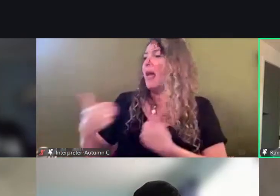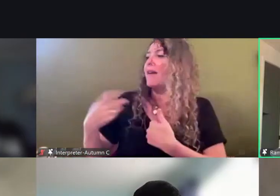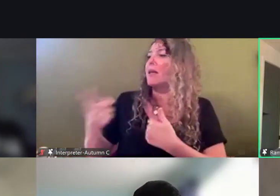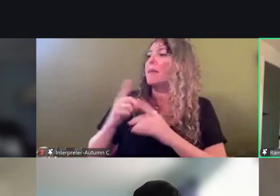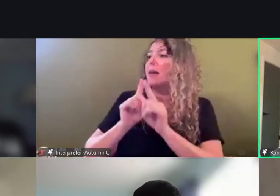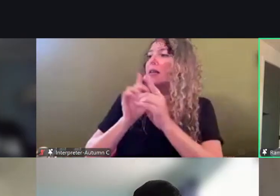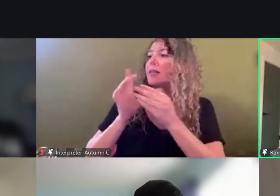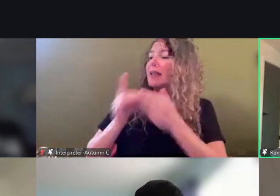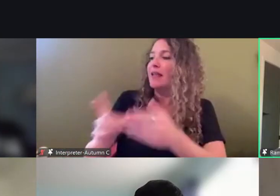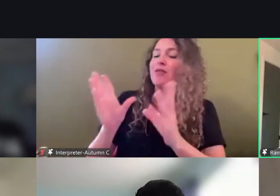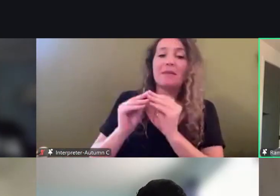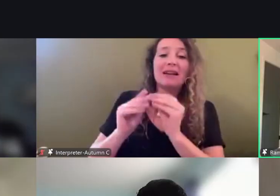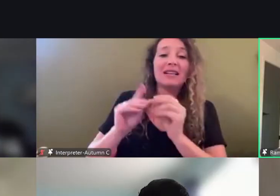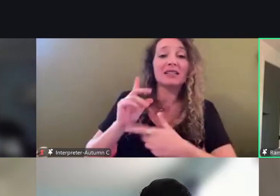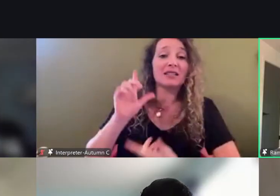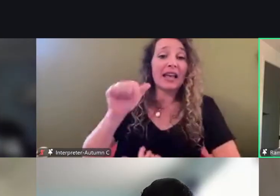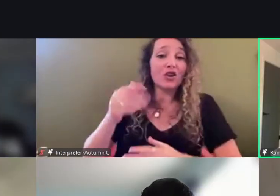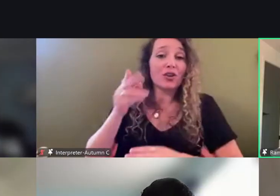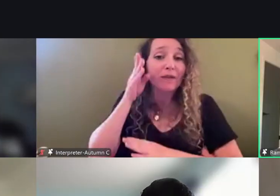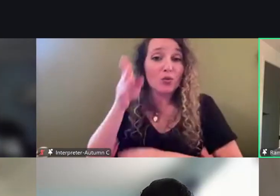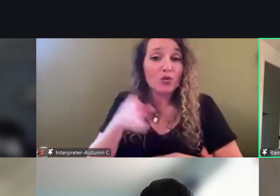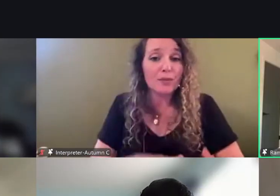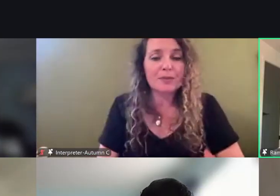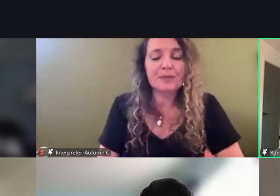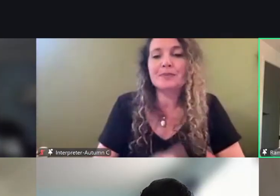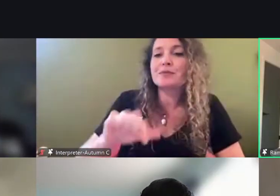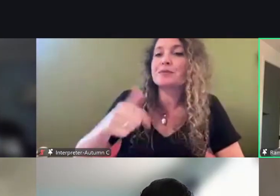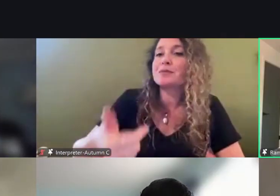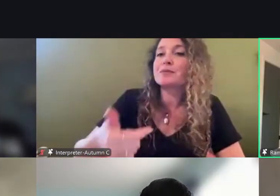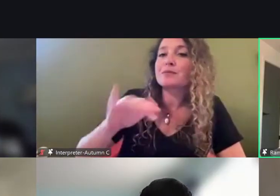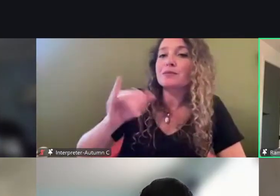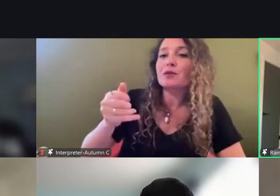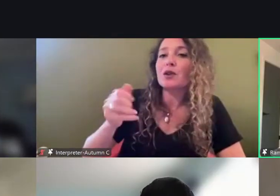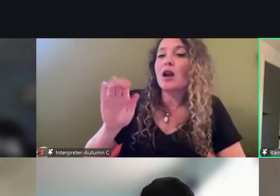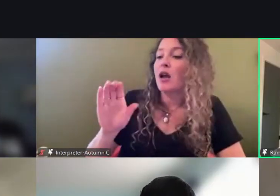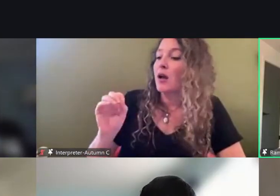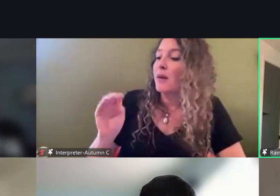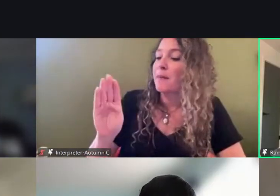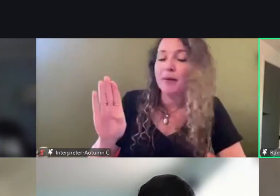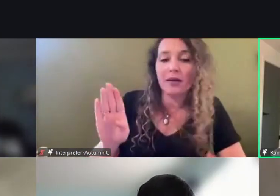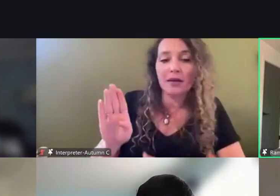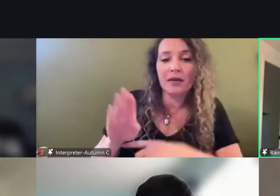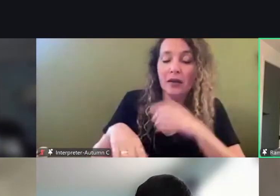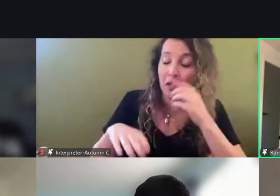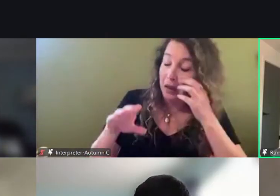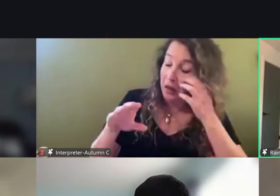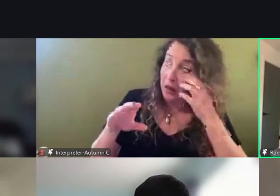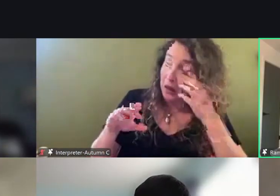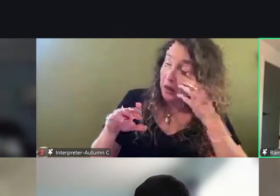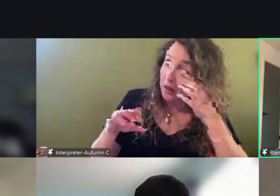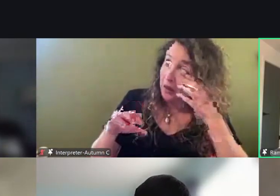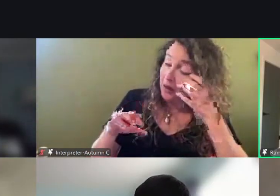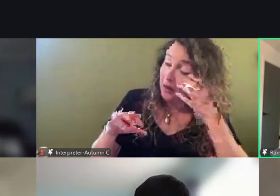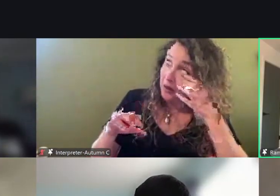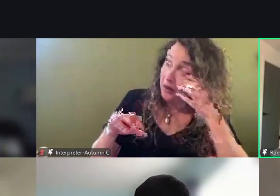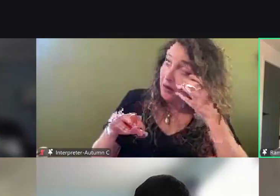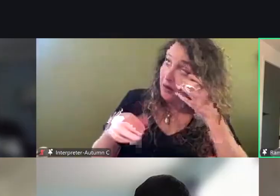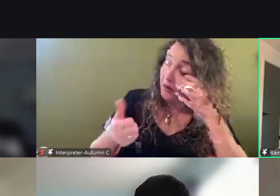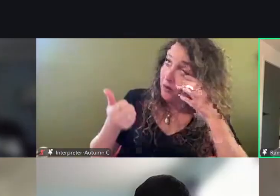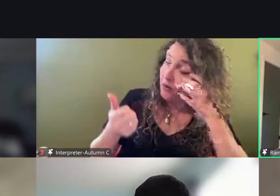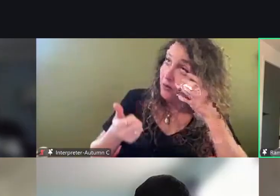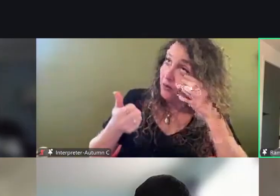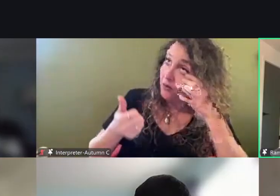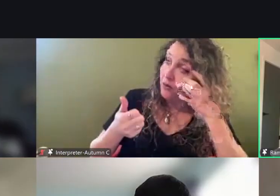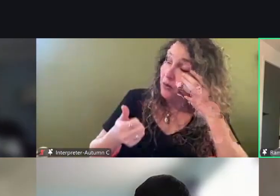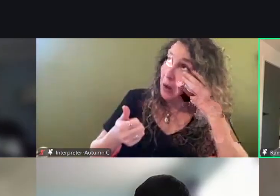Thanks. This question is for Jacob. For the pilot study methods, thematic coding, what software did you use to help you